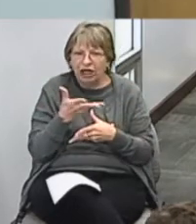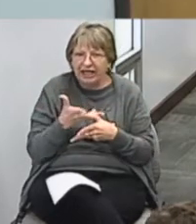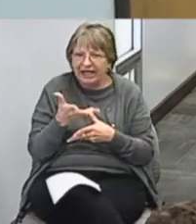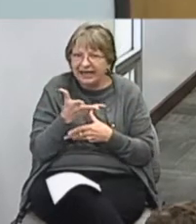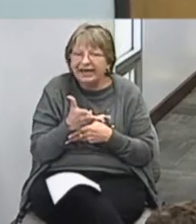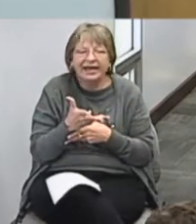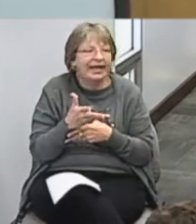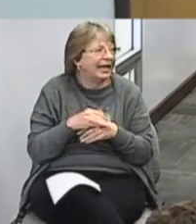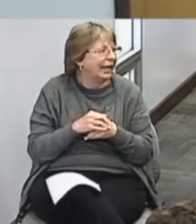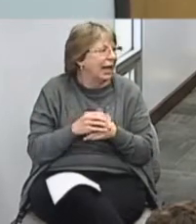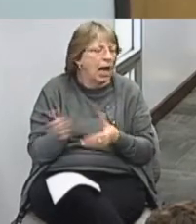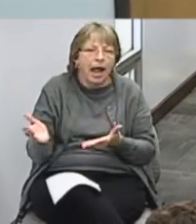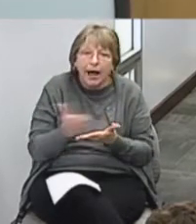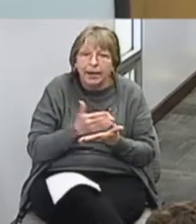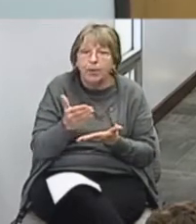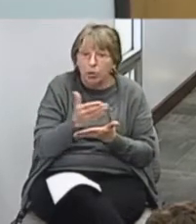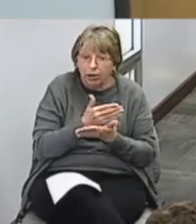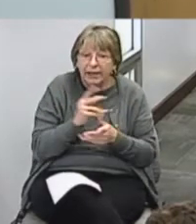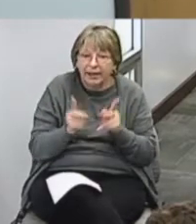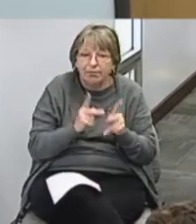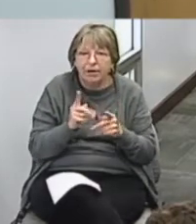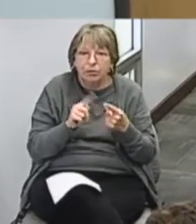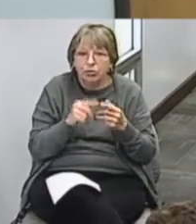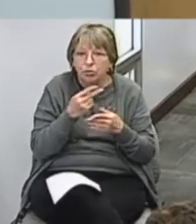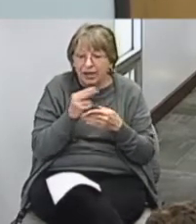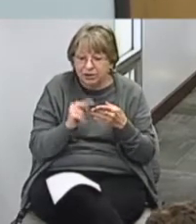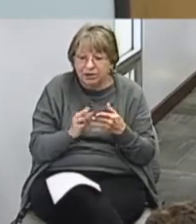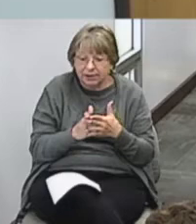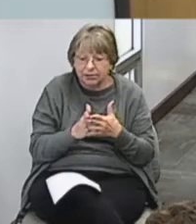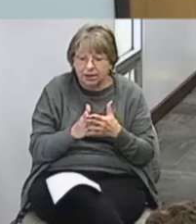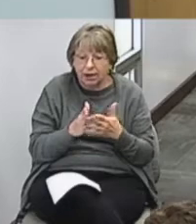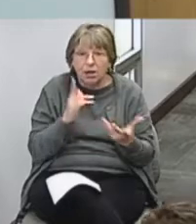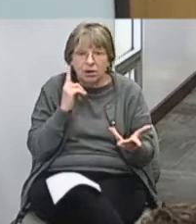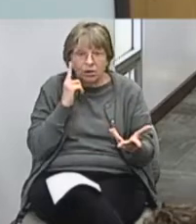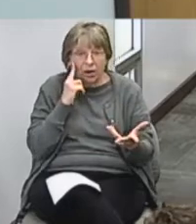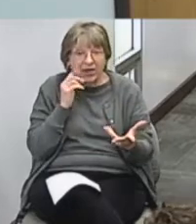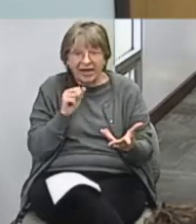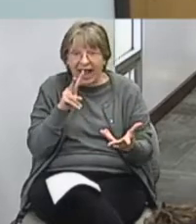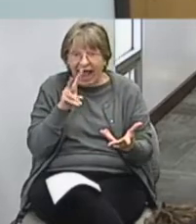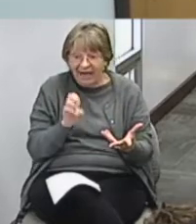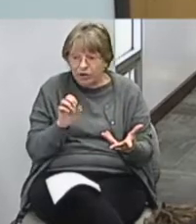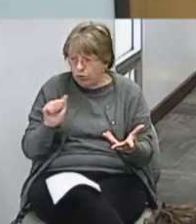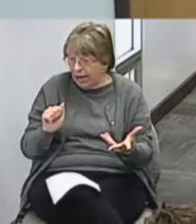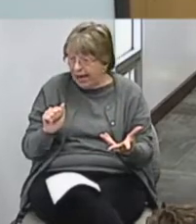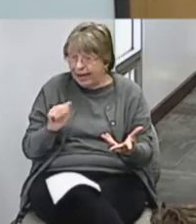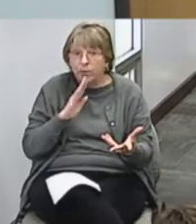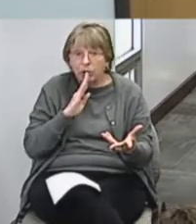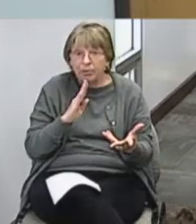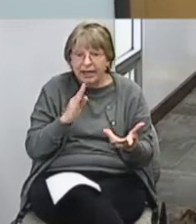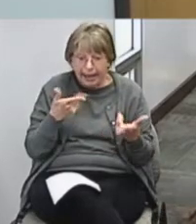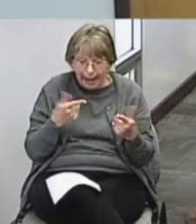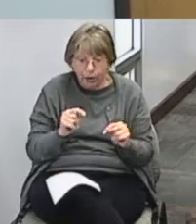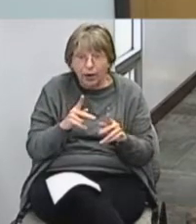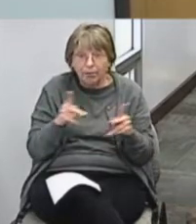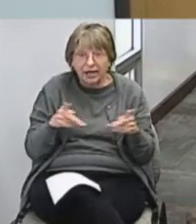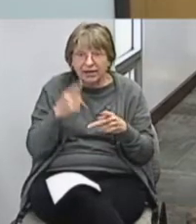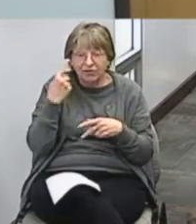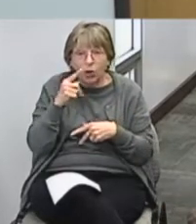tourists, people to Hutchinson. So, do I think Avenue A Park would make a great place for a Smallville